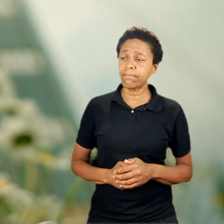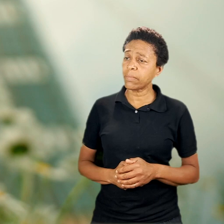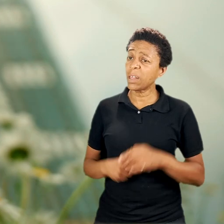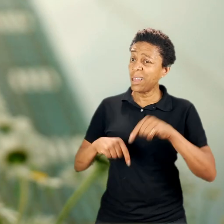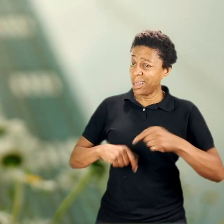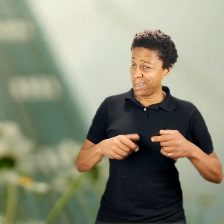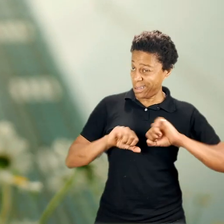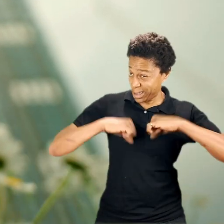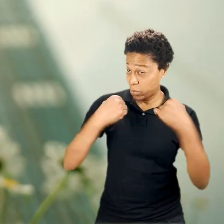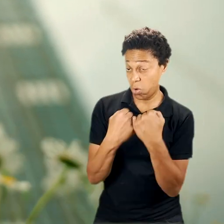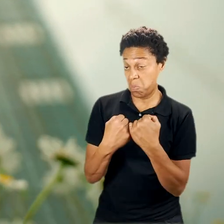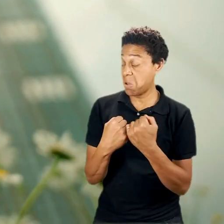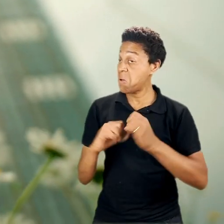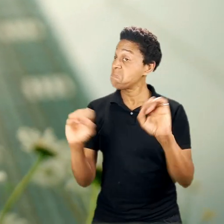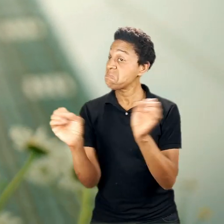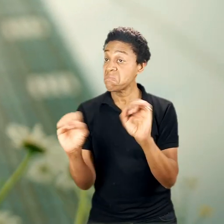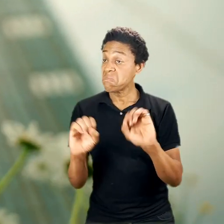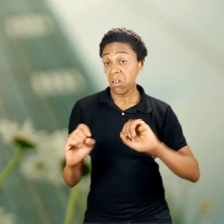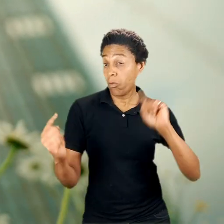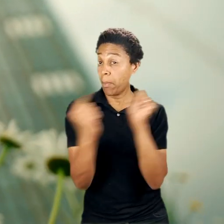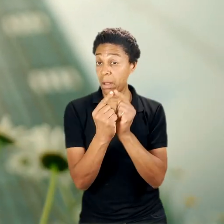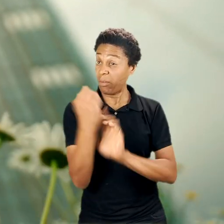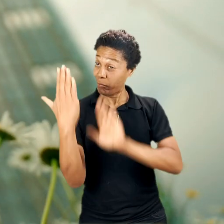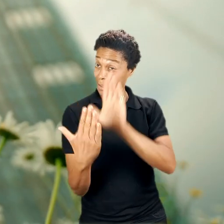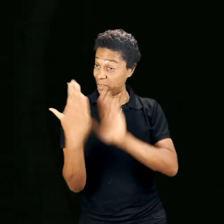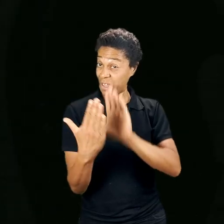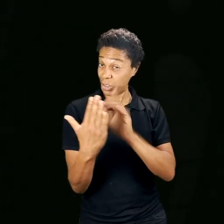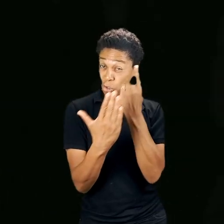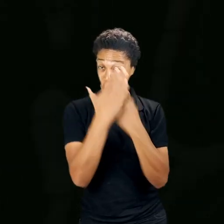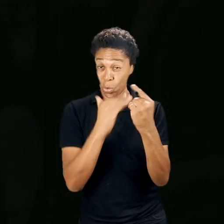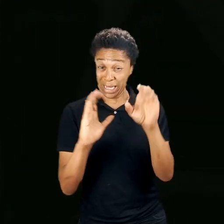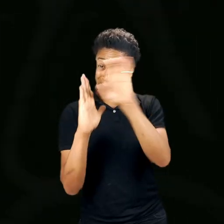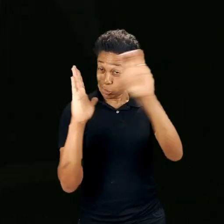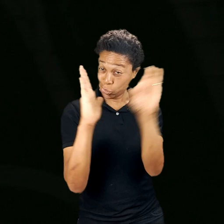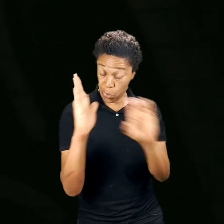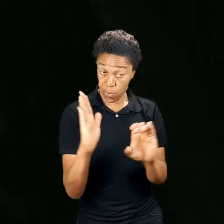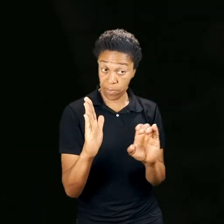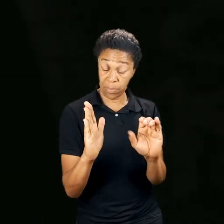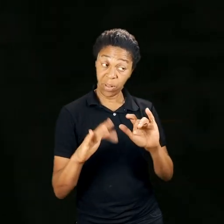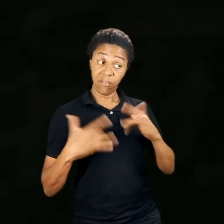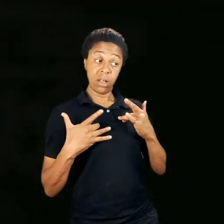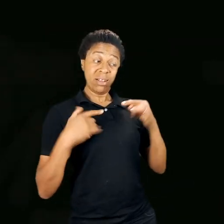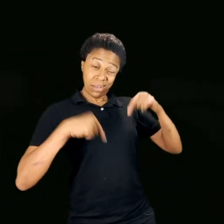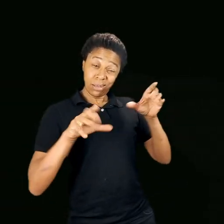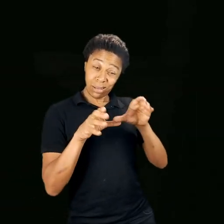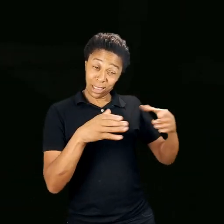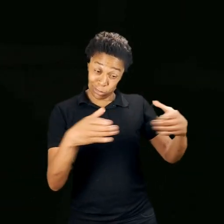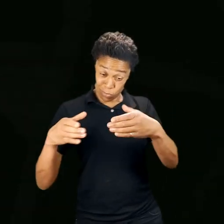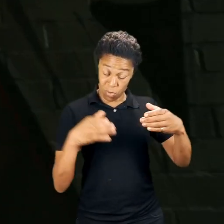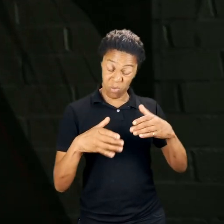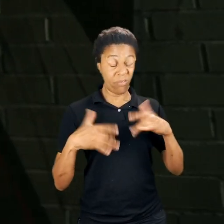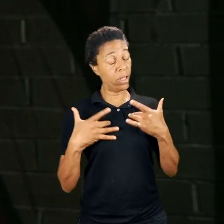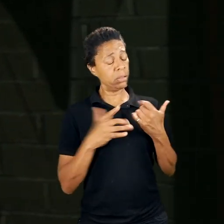although you know since the start of the project we've never had the chance to actually meet in real life I feel like as a group